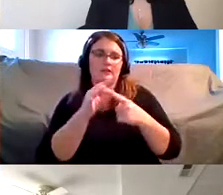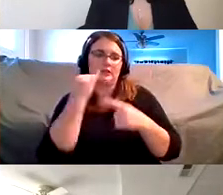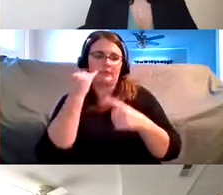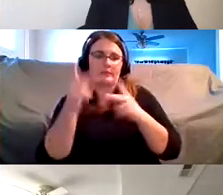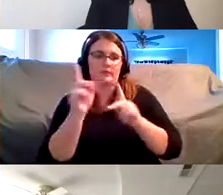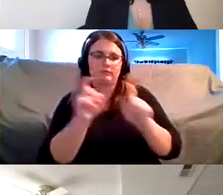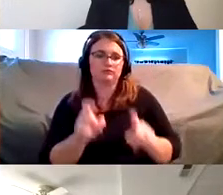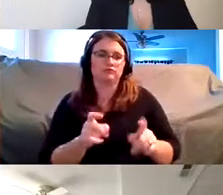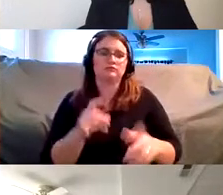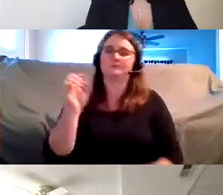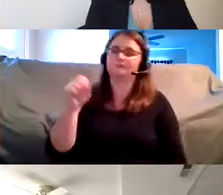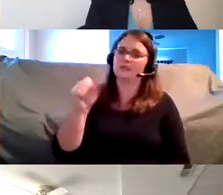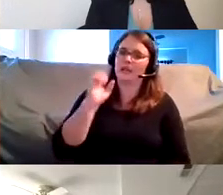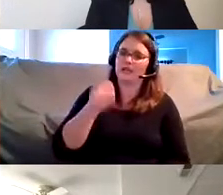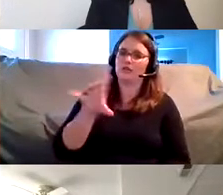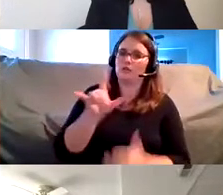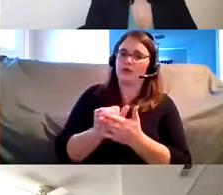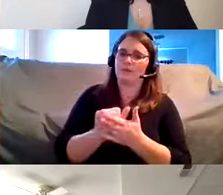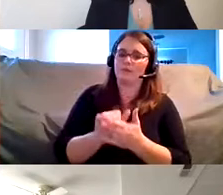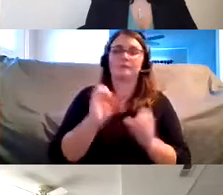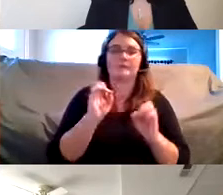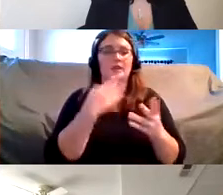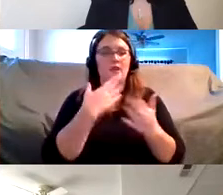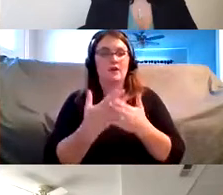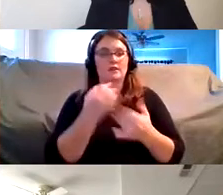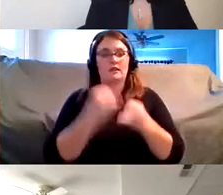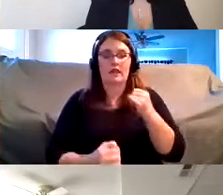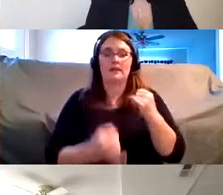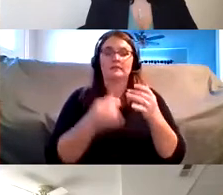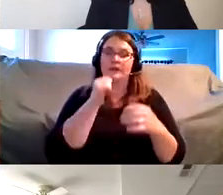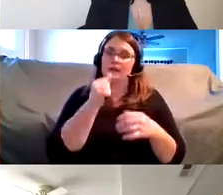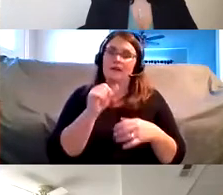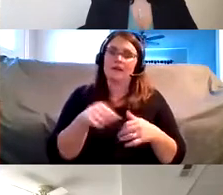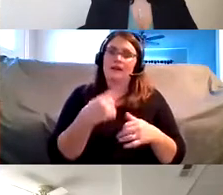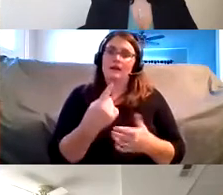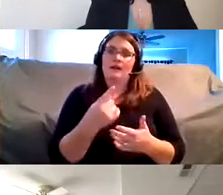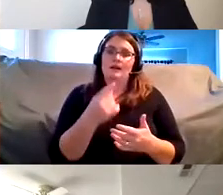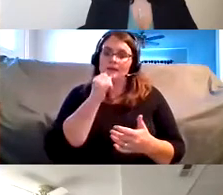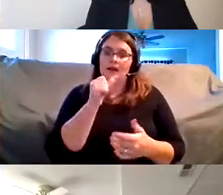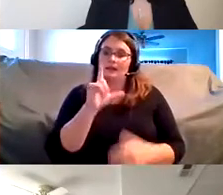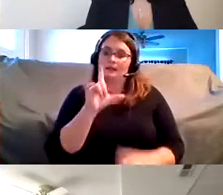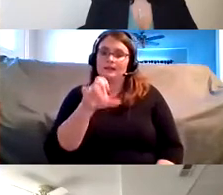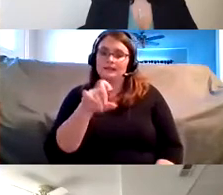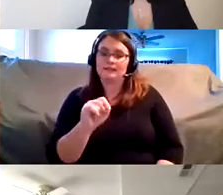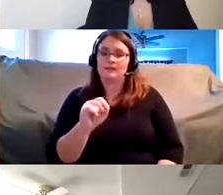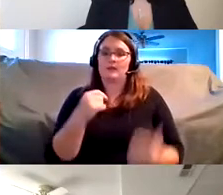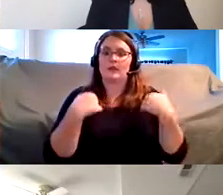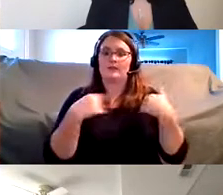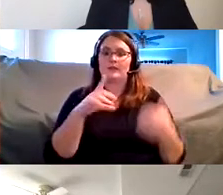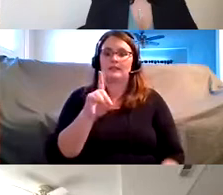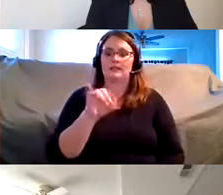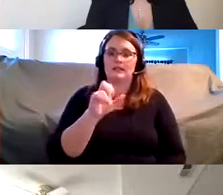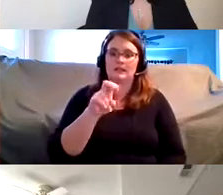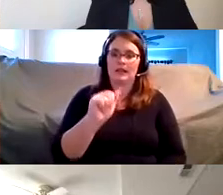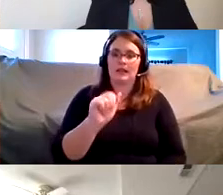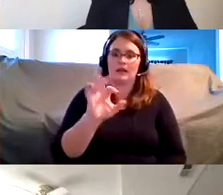not least, Tainara Formagini, if you want to go ahead and introduce yourself and that would be good. Yeah.